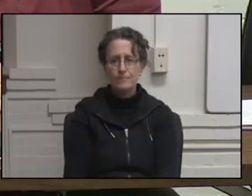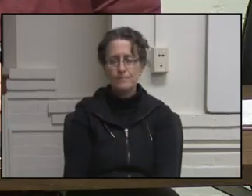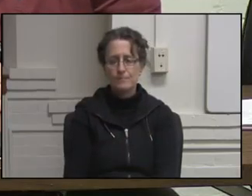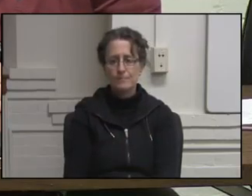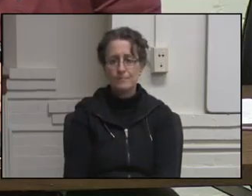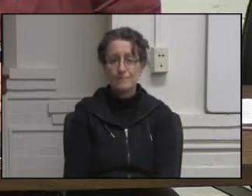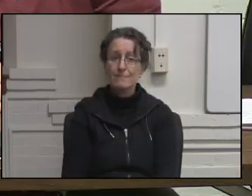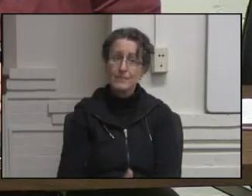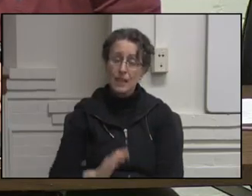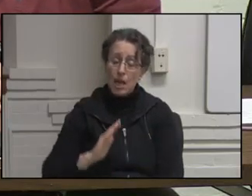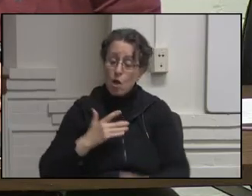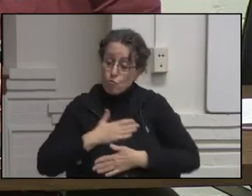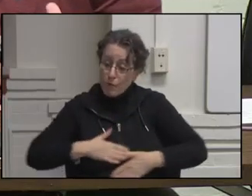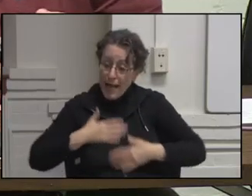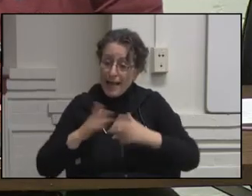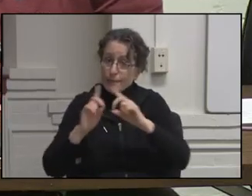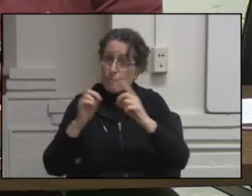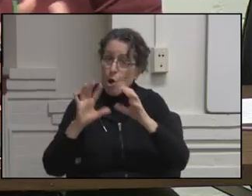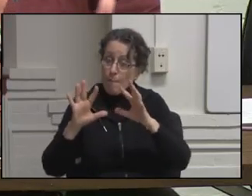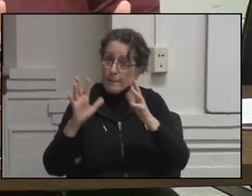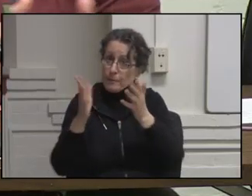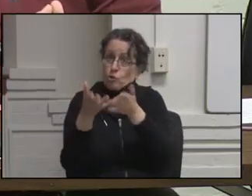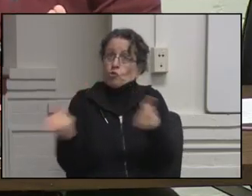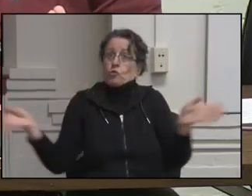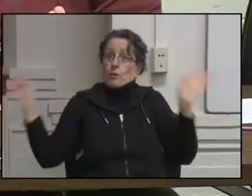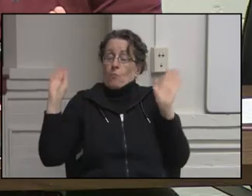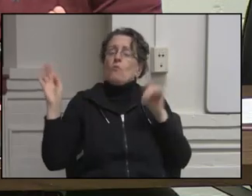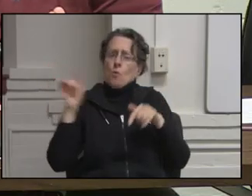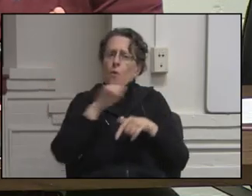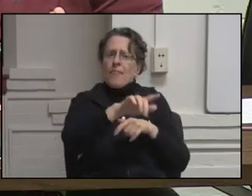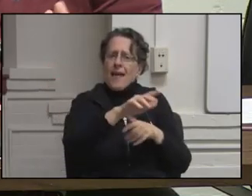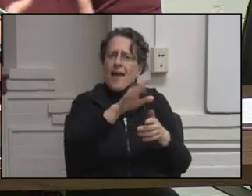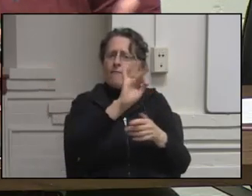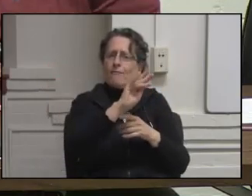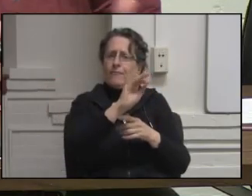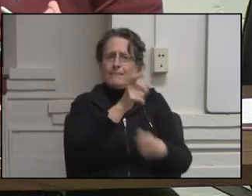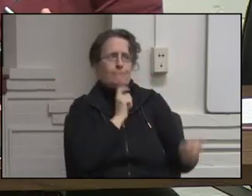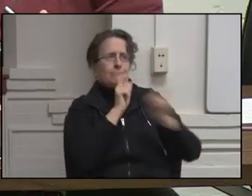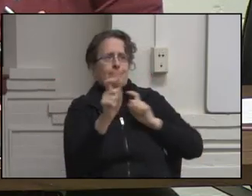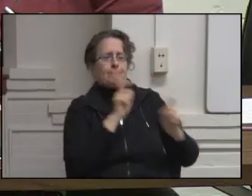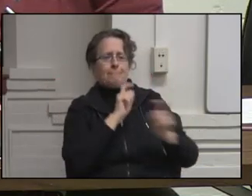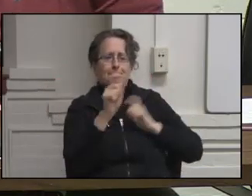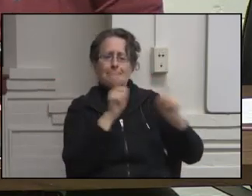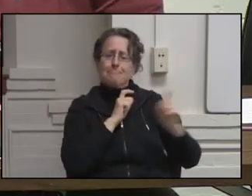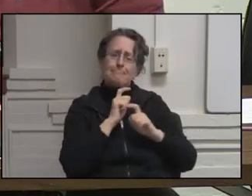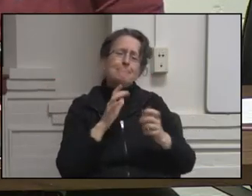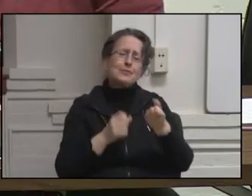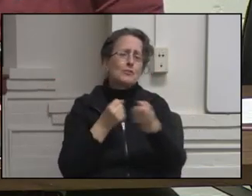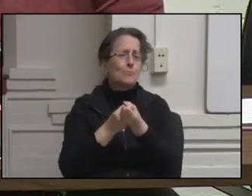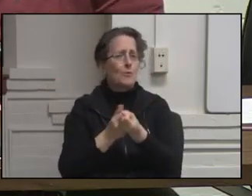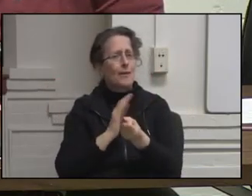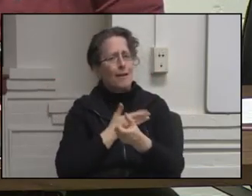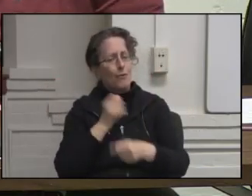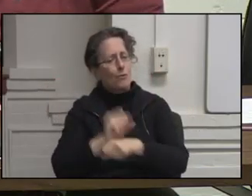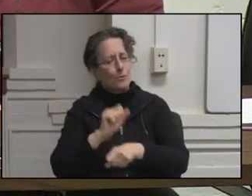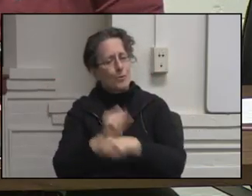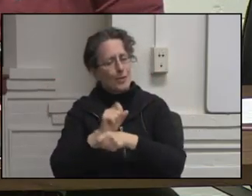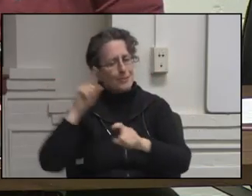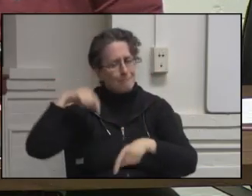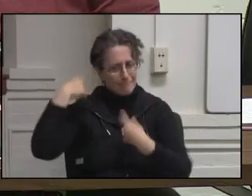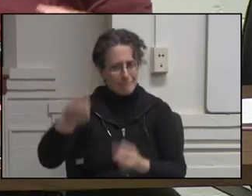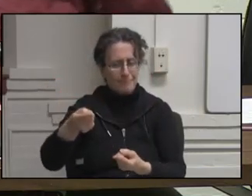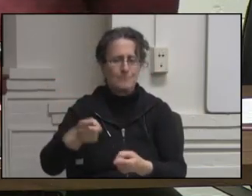benefits from that fund over the years, and this is just one way that this, you know, that the community will really benefit.